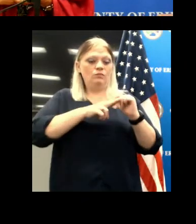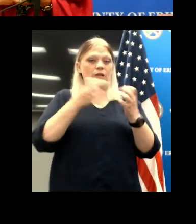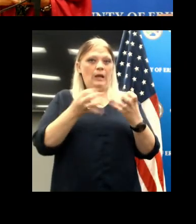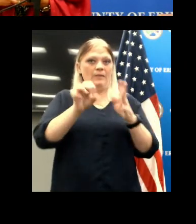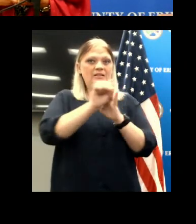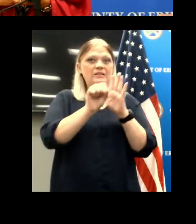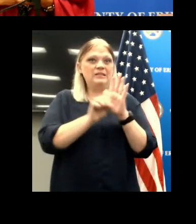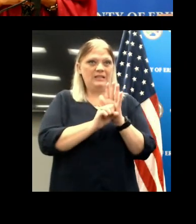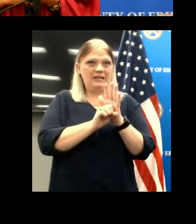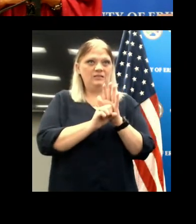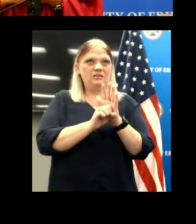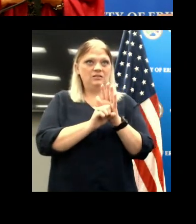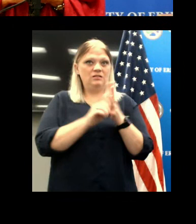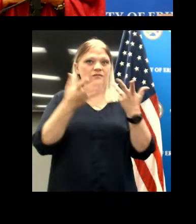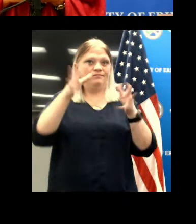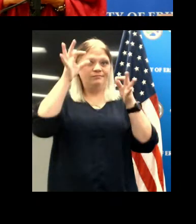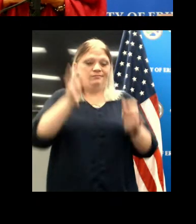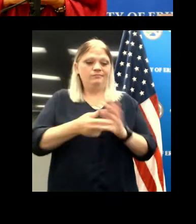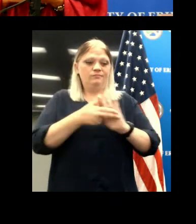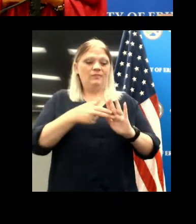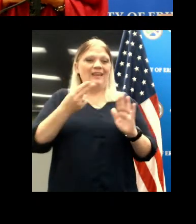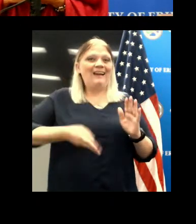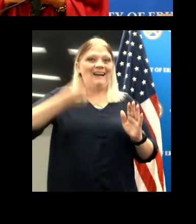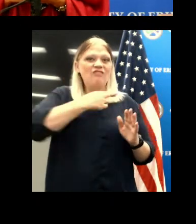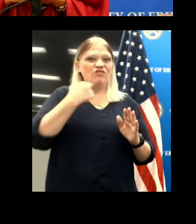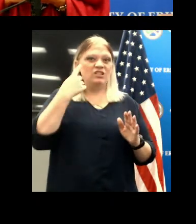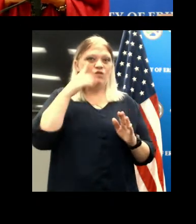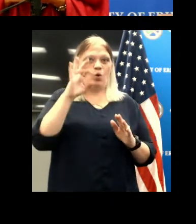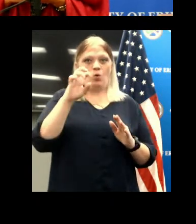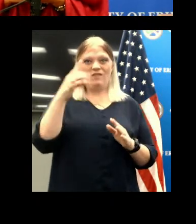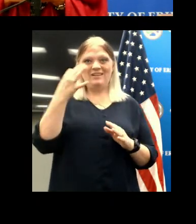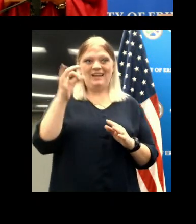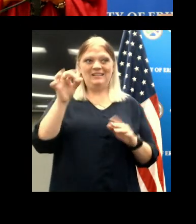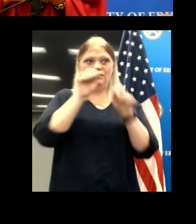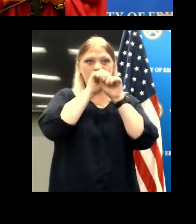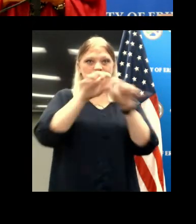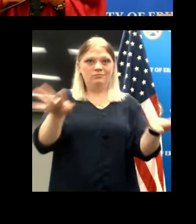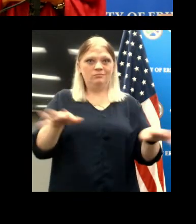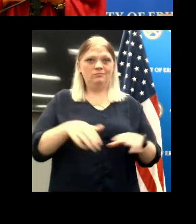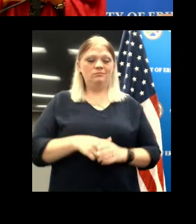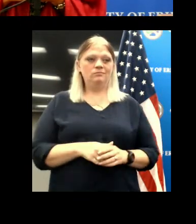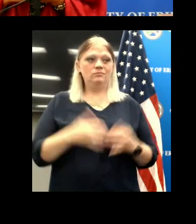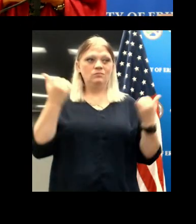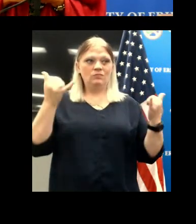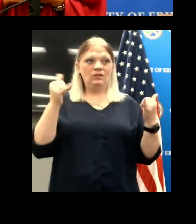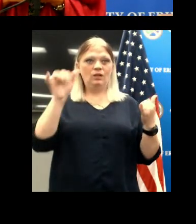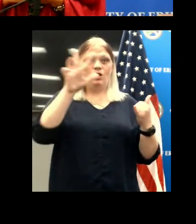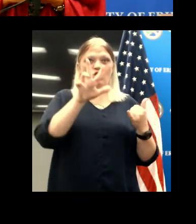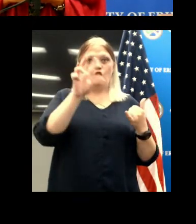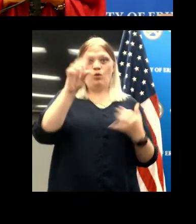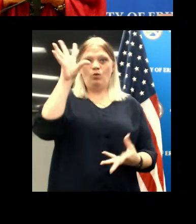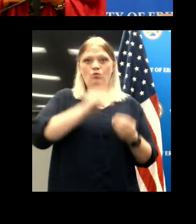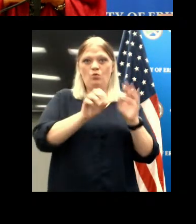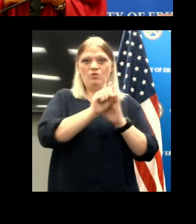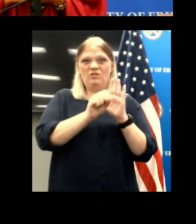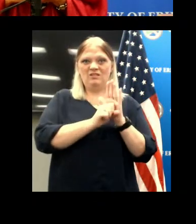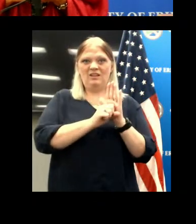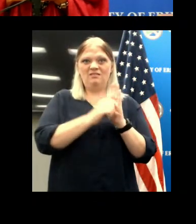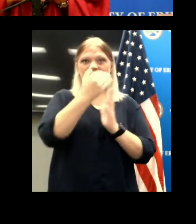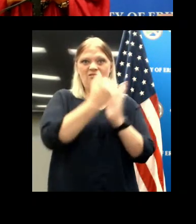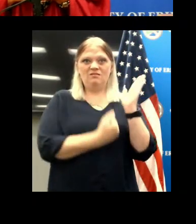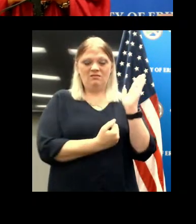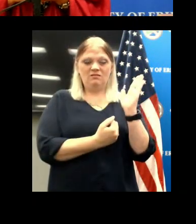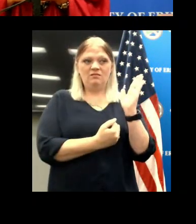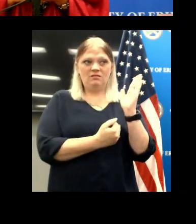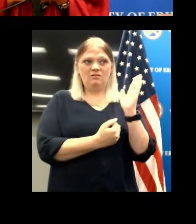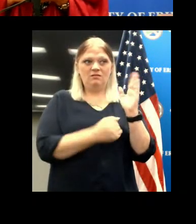states that have been determined to be high risk for COVID-19 transmission. So now there are 31 states on that list. And so